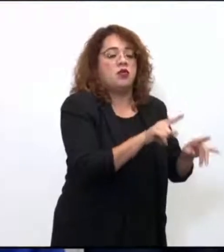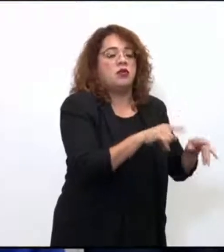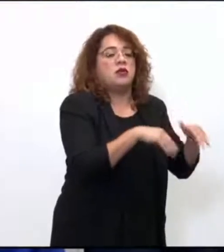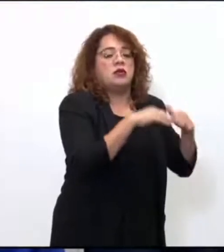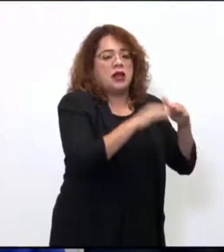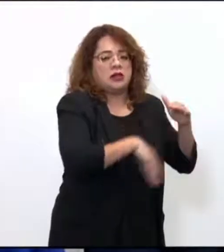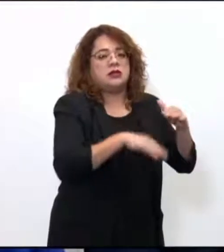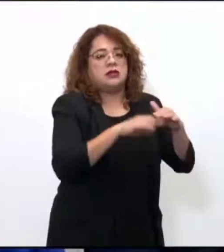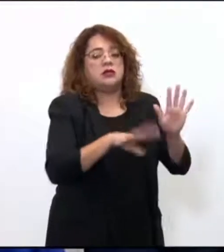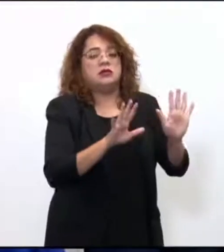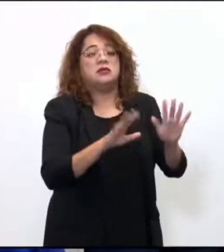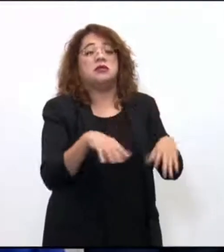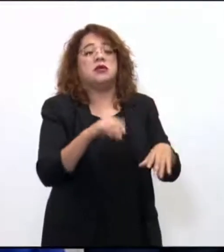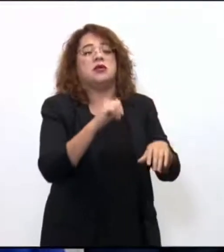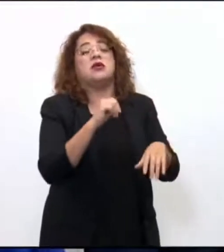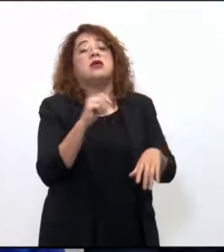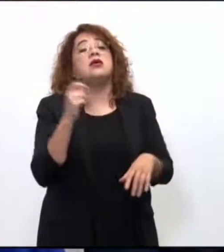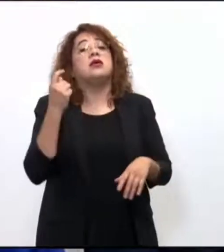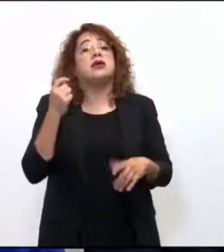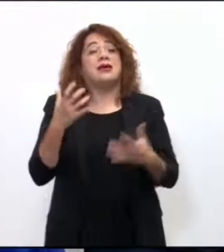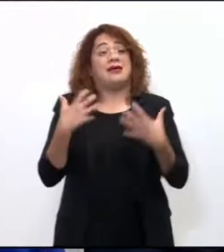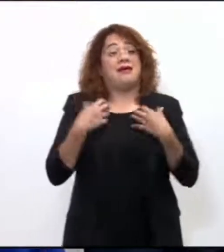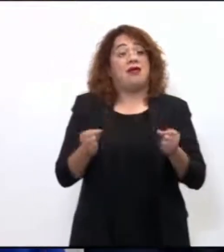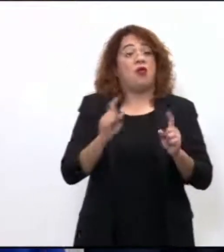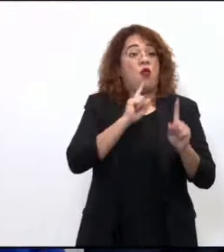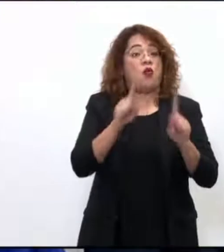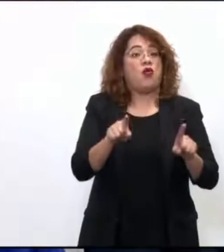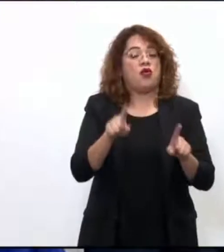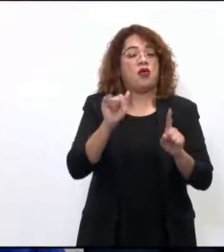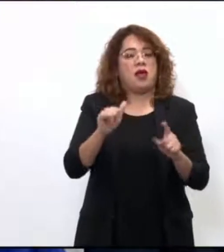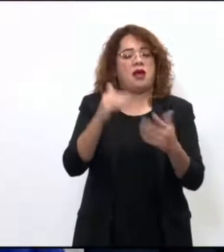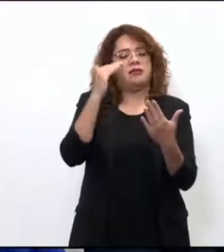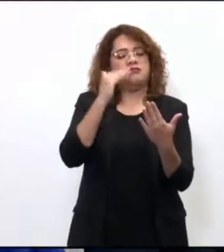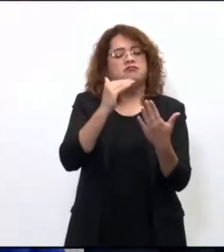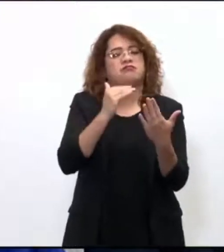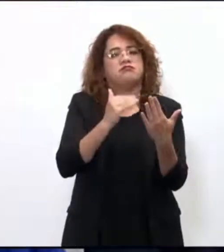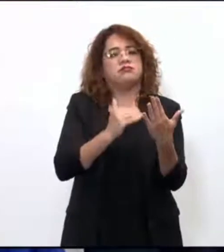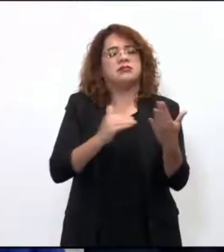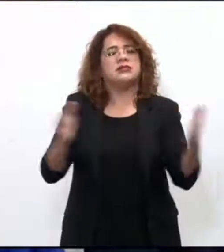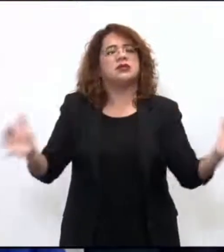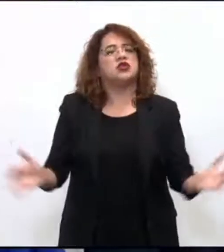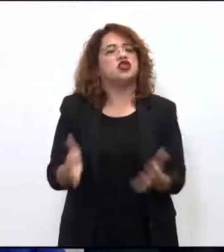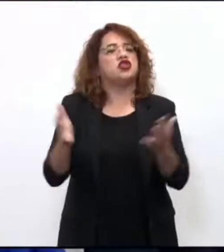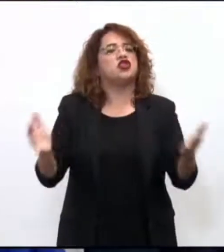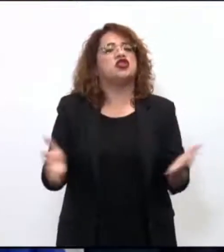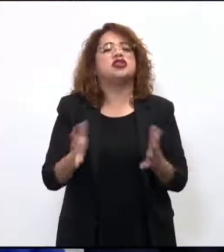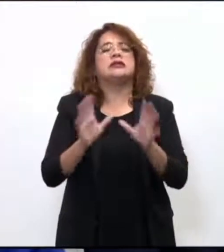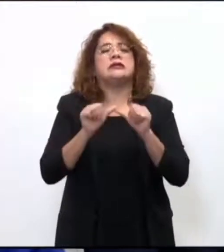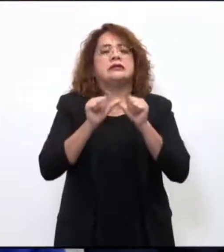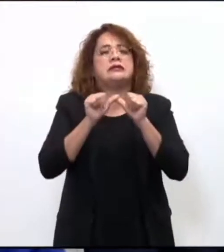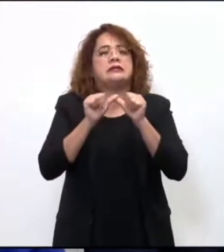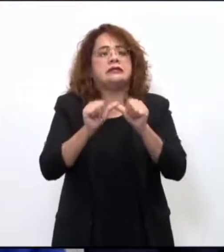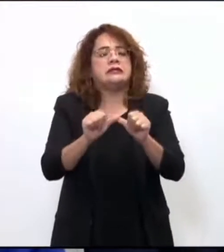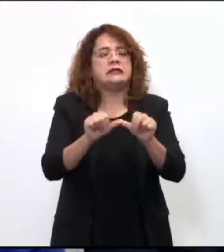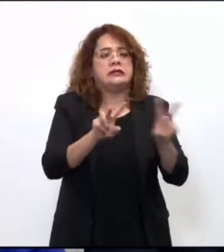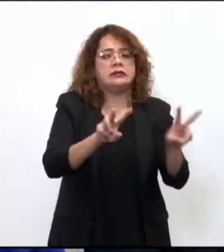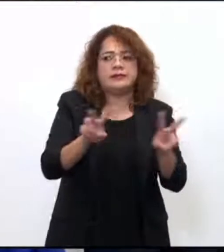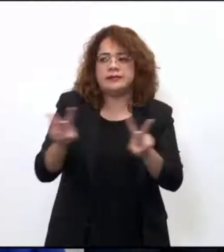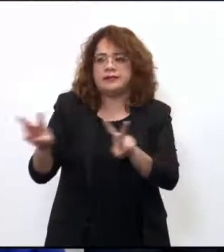The health order is in place to reduce the transmission of COVID-19. I encourage you to visit the city's website